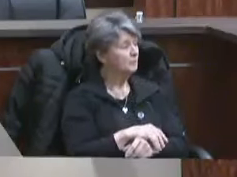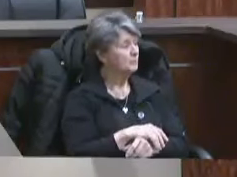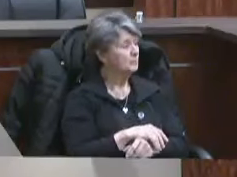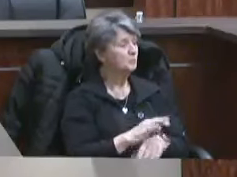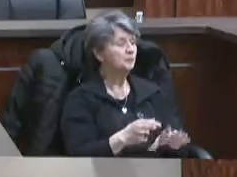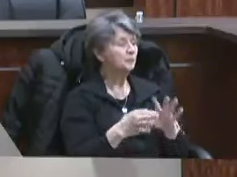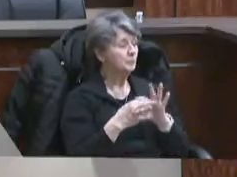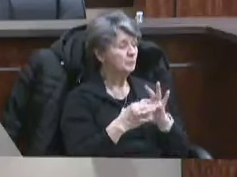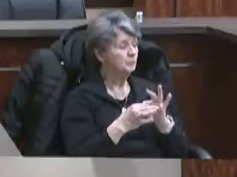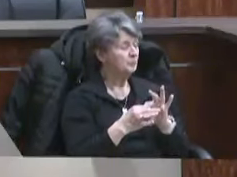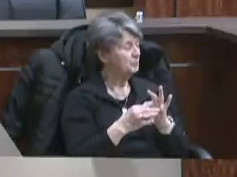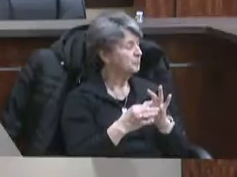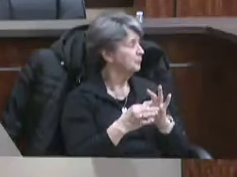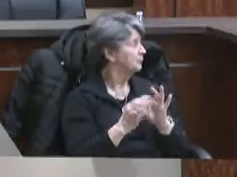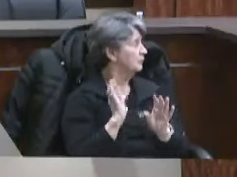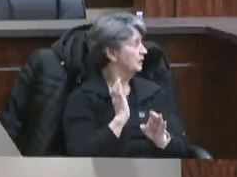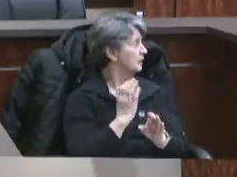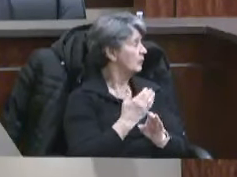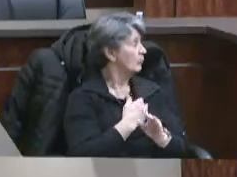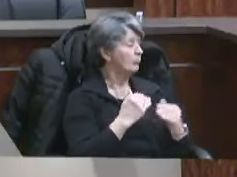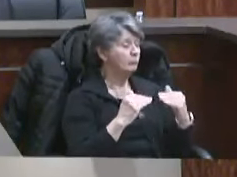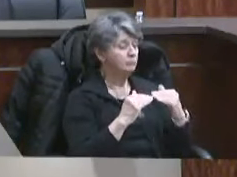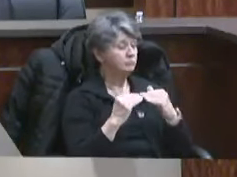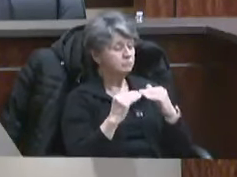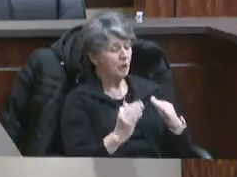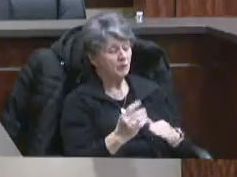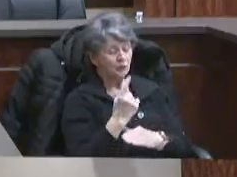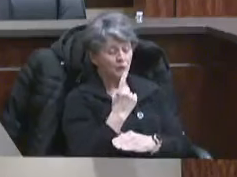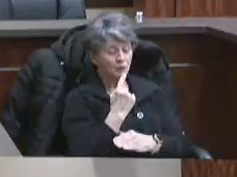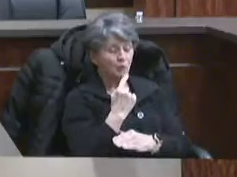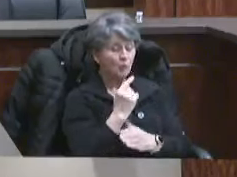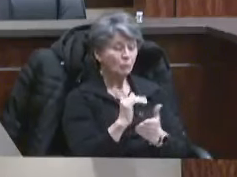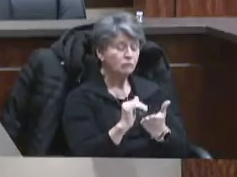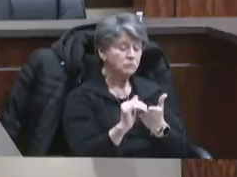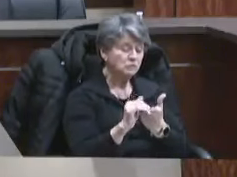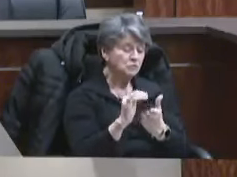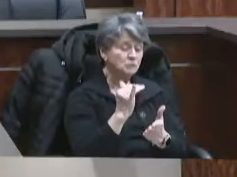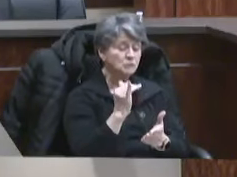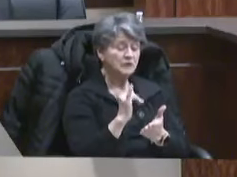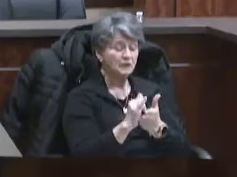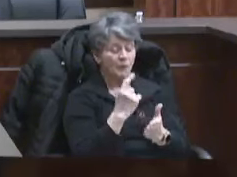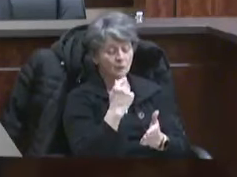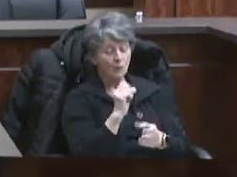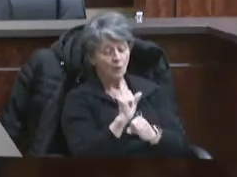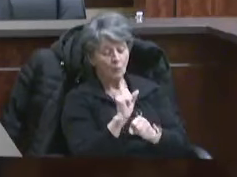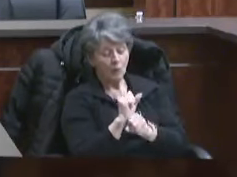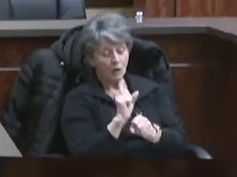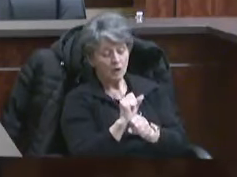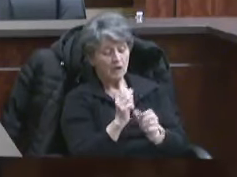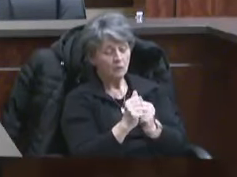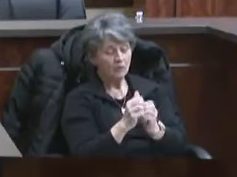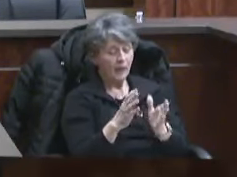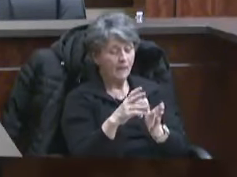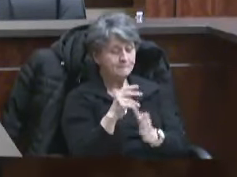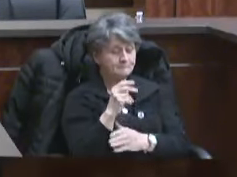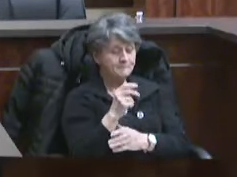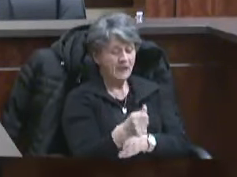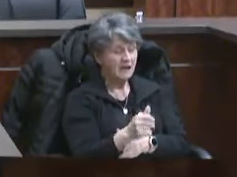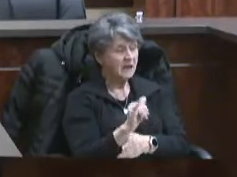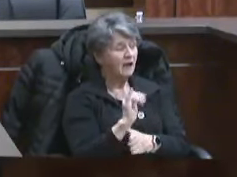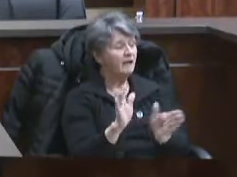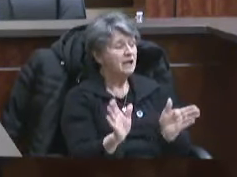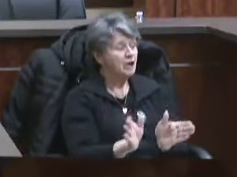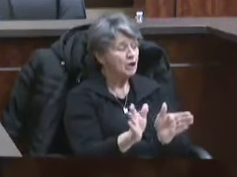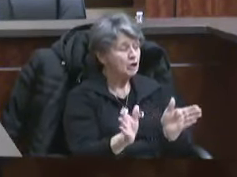Regarding our colleagues that are furloughed and those that are working without pay, I encourage